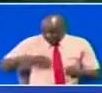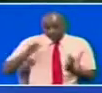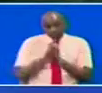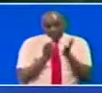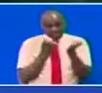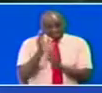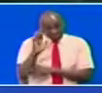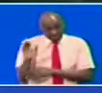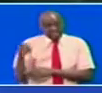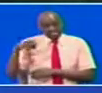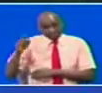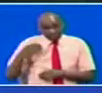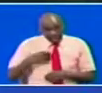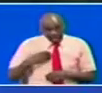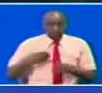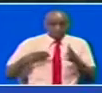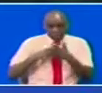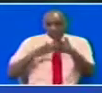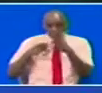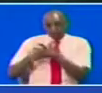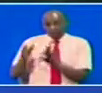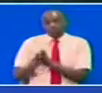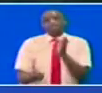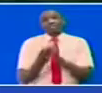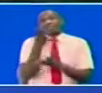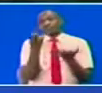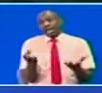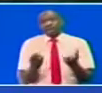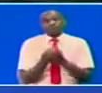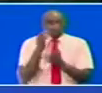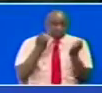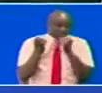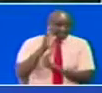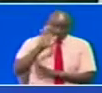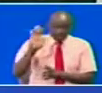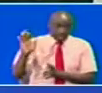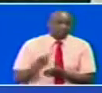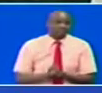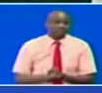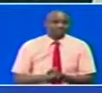economy continue to face significant barriers to the establishment and growth of their businesses.